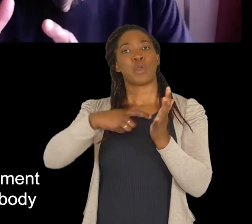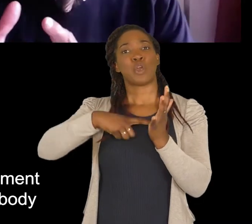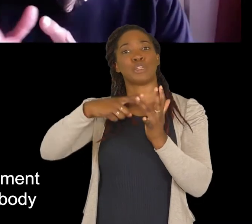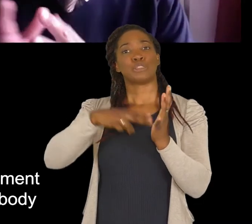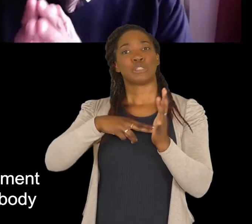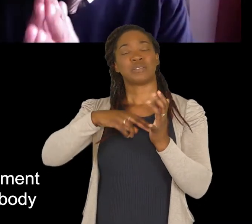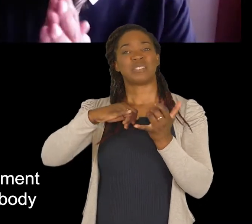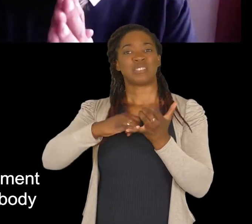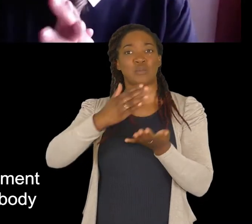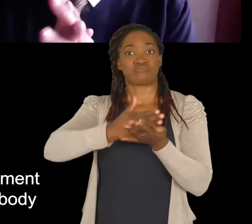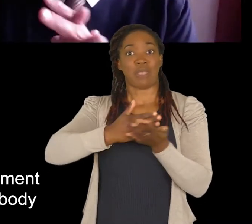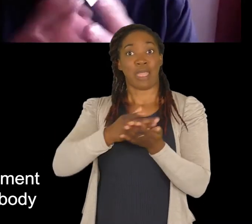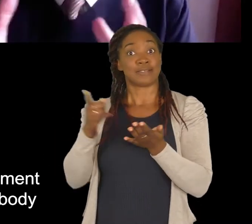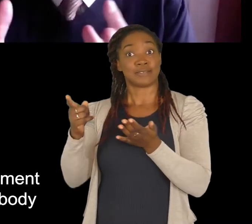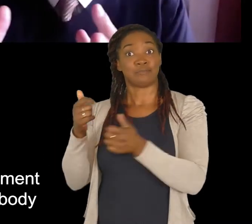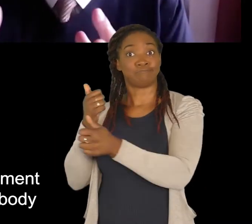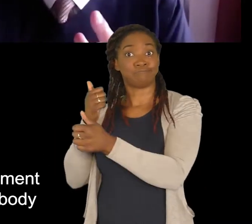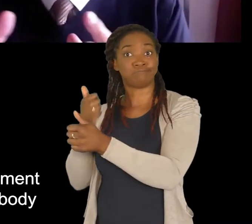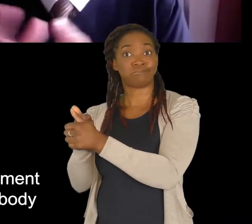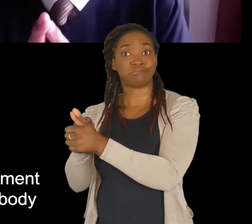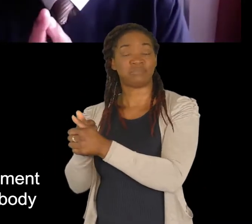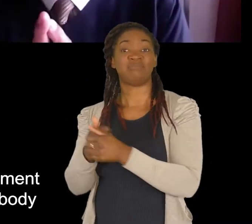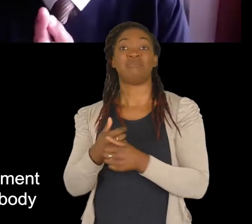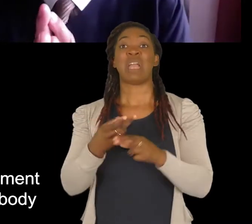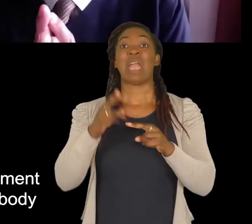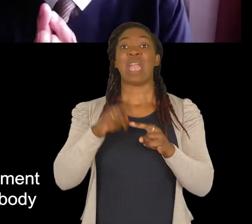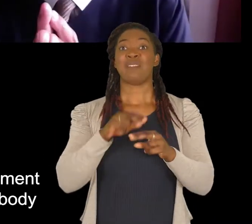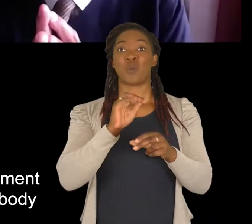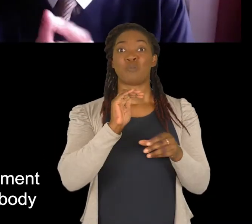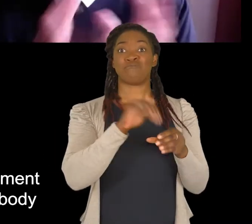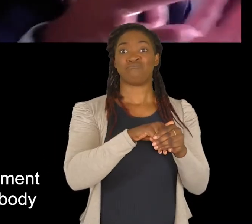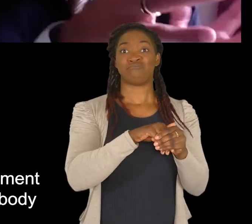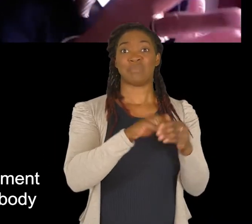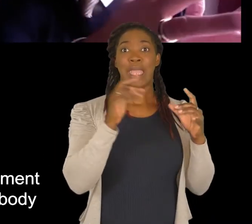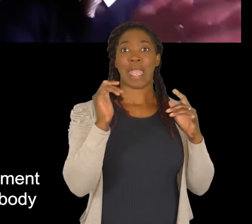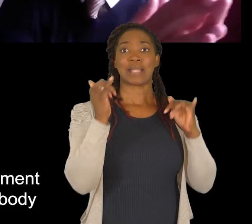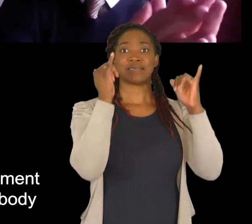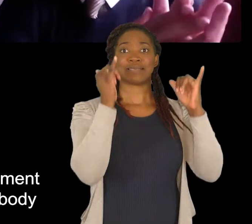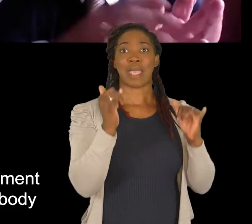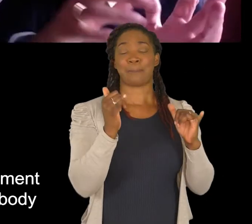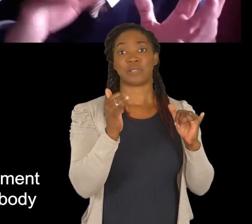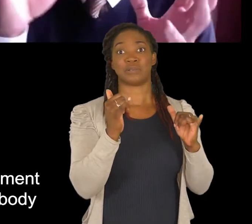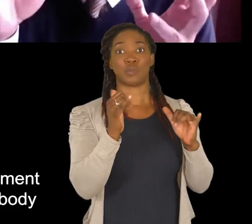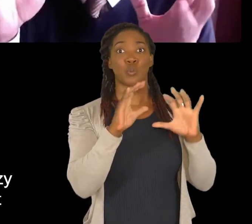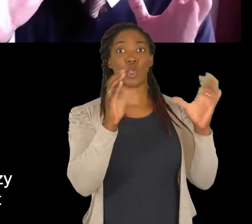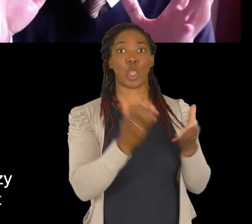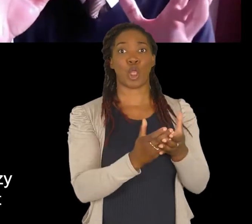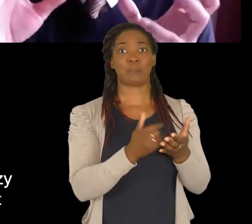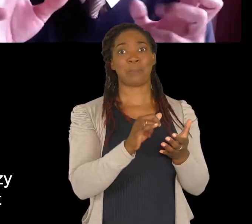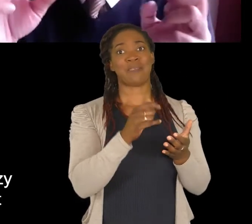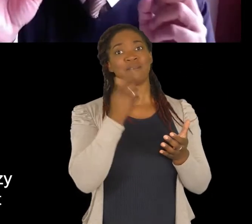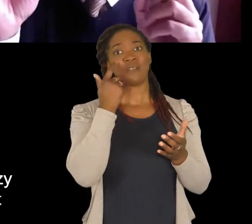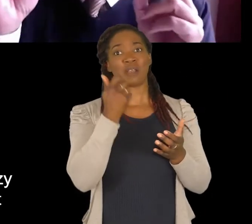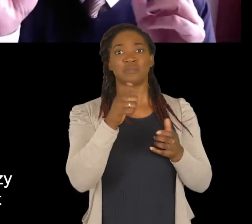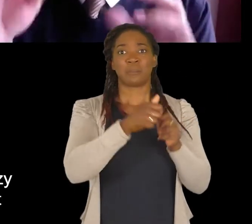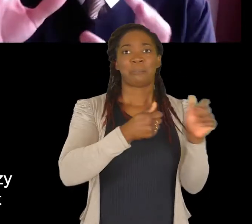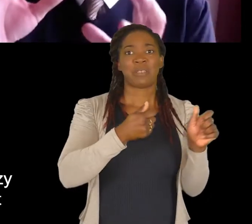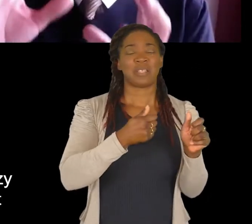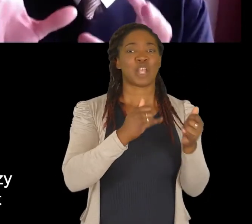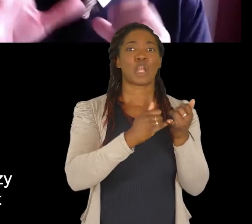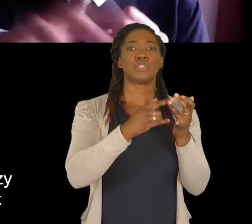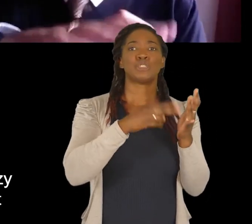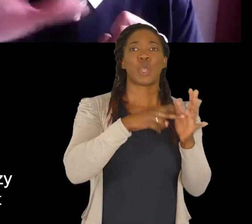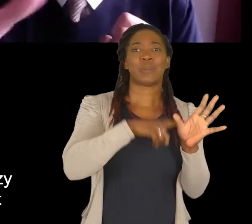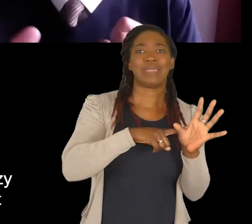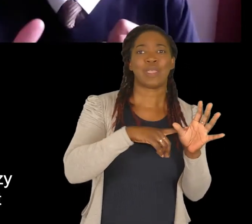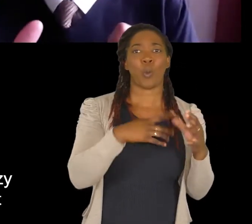you're doing something that's in the entertainment world, try and find someone like Sony, or, you know, somebody like Philips, or, you know,